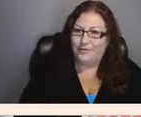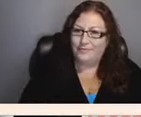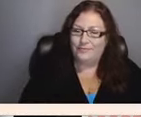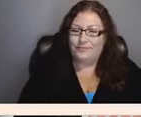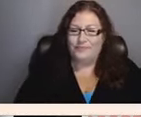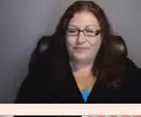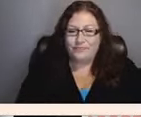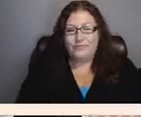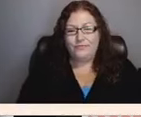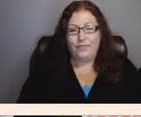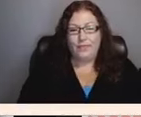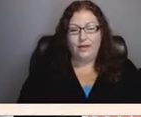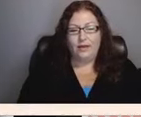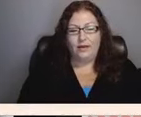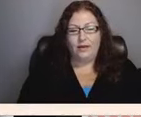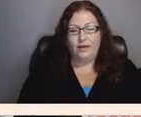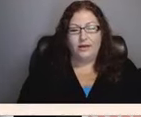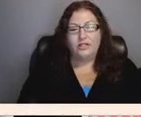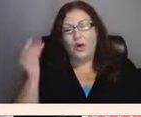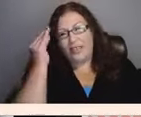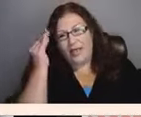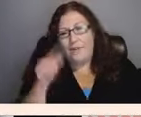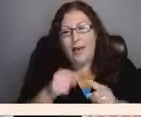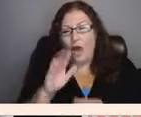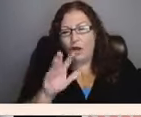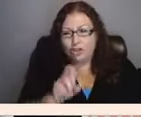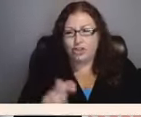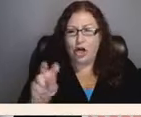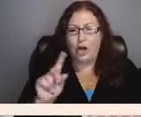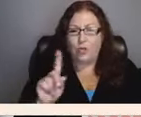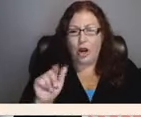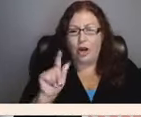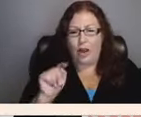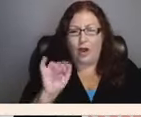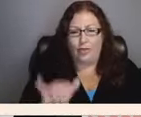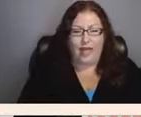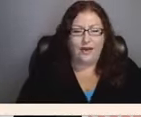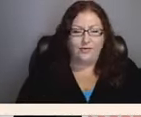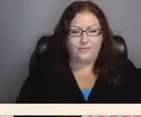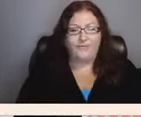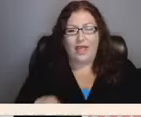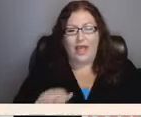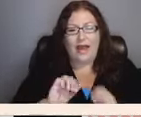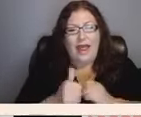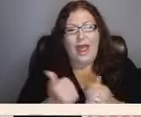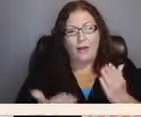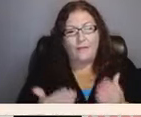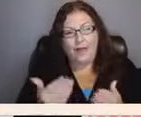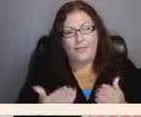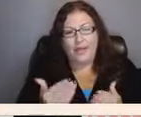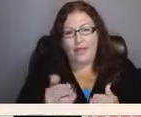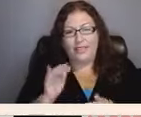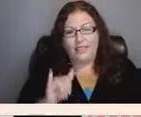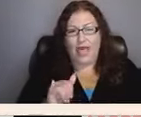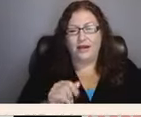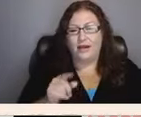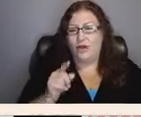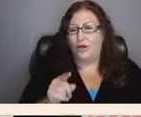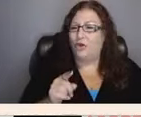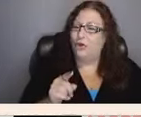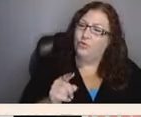So you can think about your journey and where you are with that, and how it might be that you do